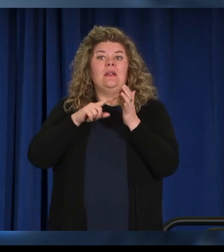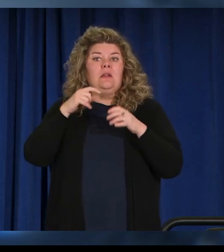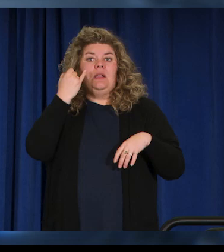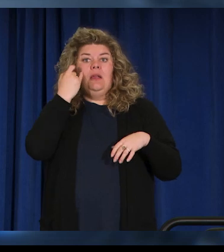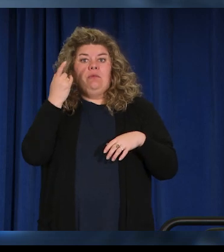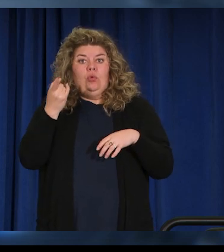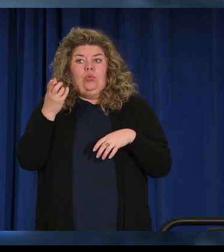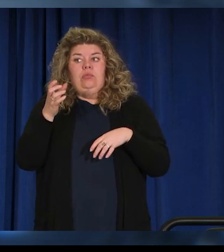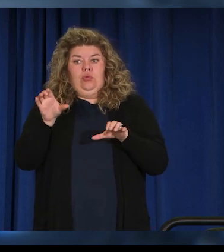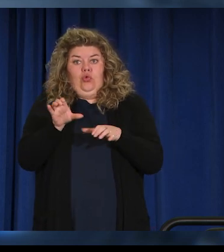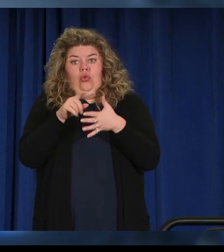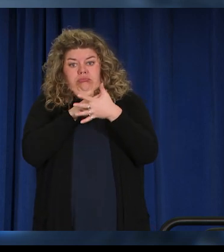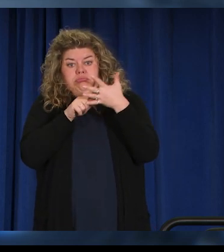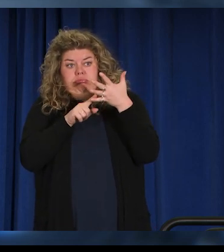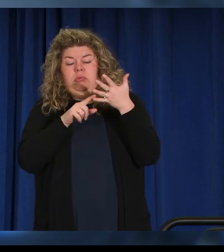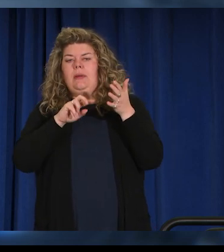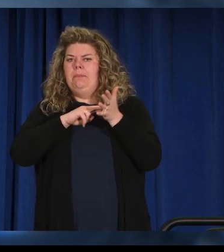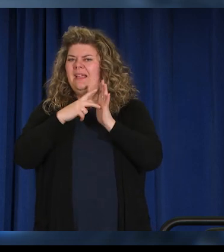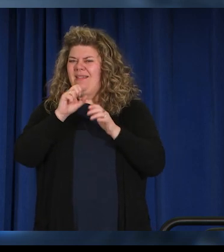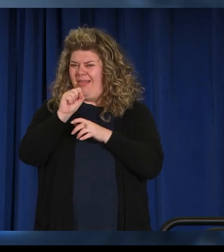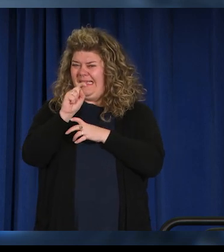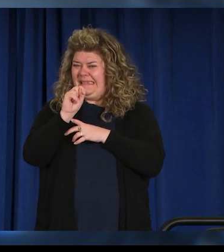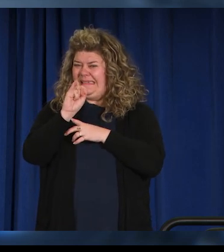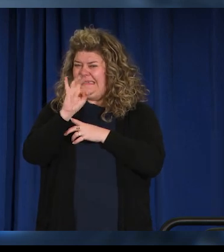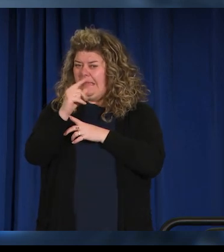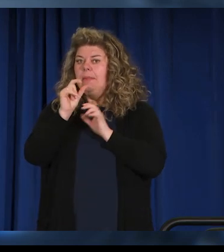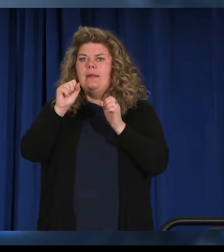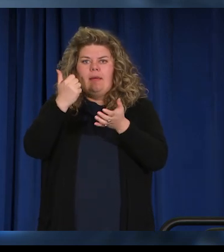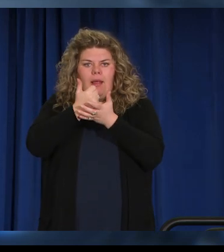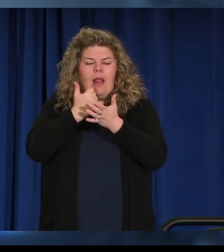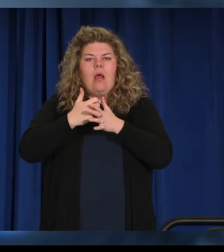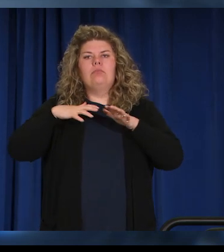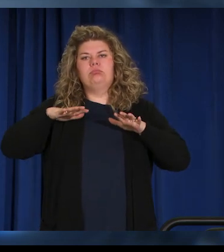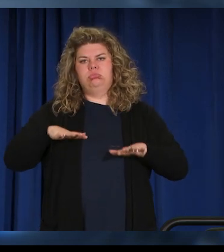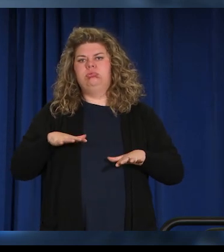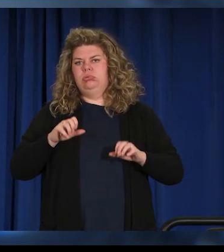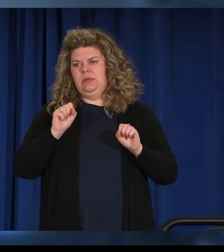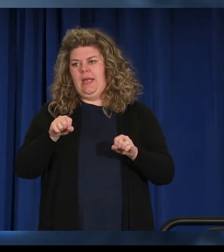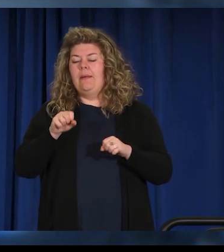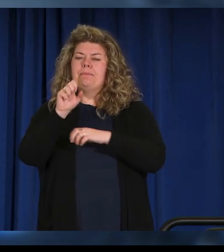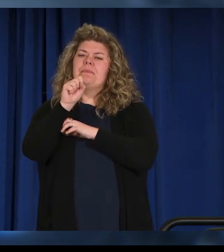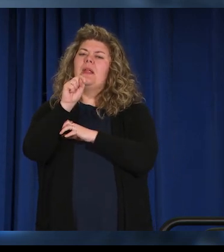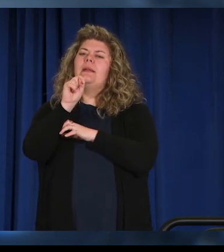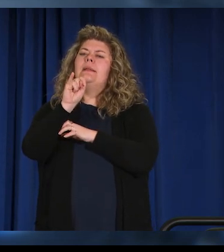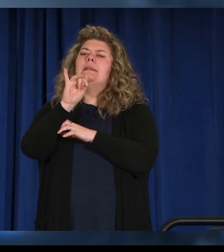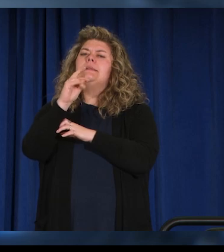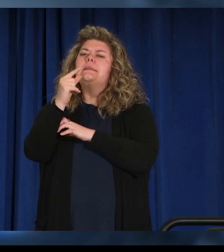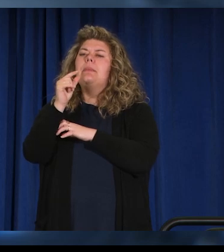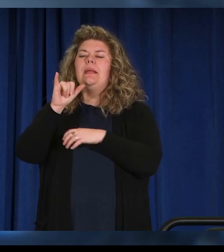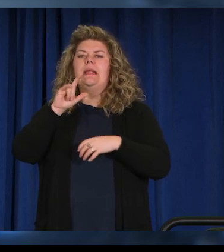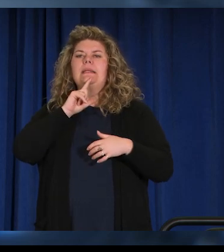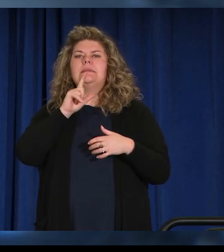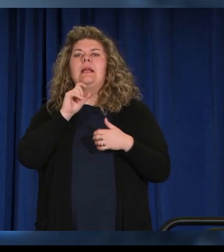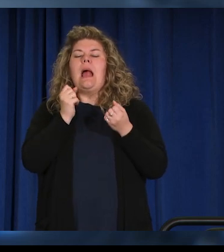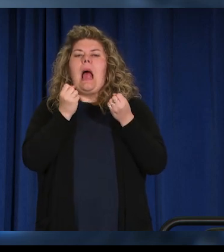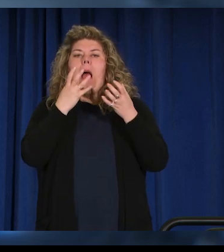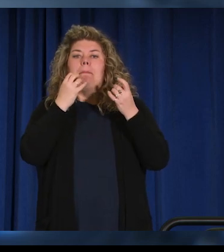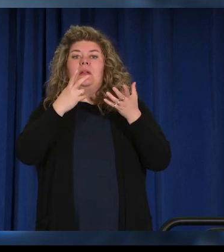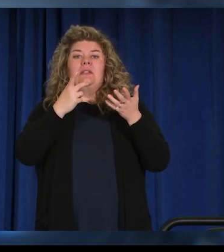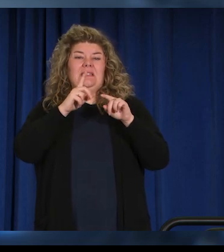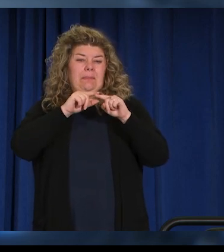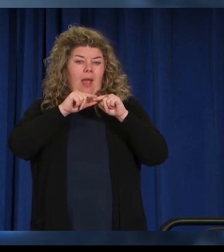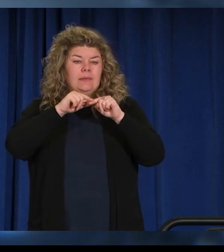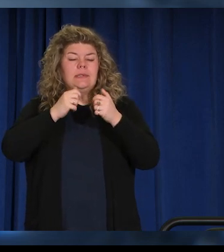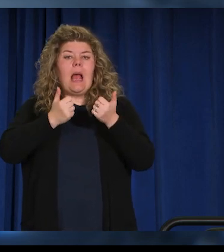extremely helpful and beneficial for not just them, but for everybody involved. Stimming is proportionate to the amount of dysregulation